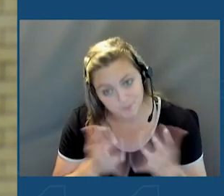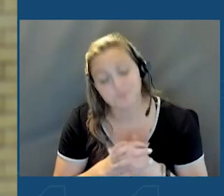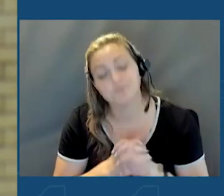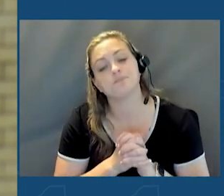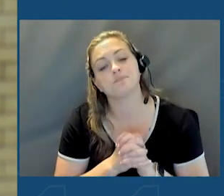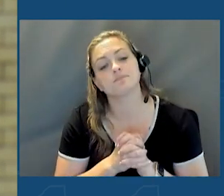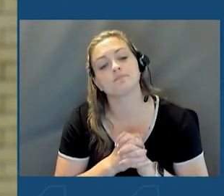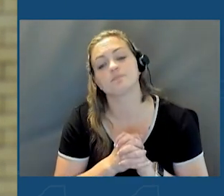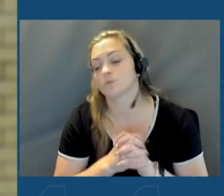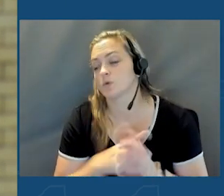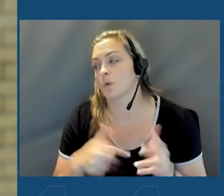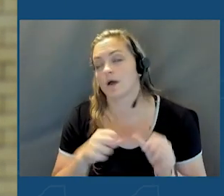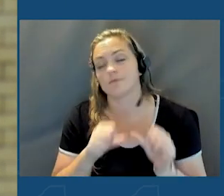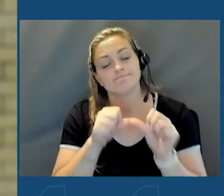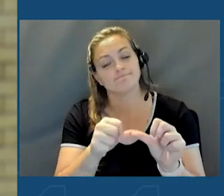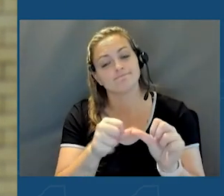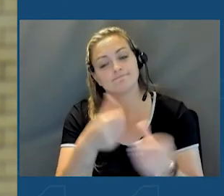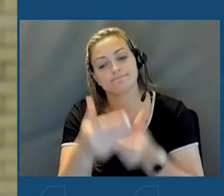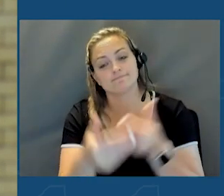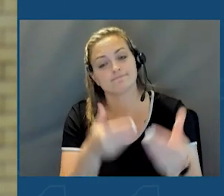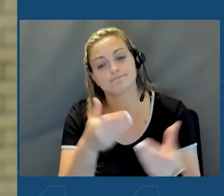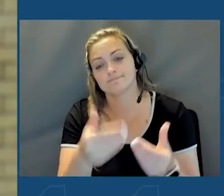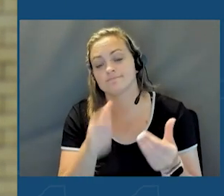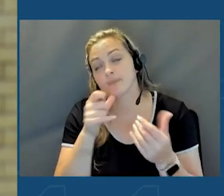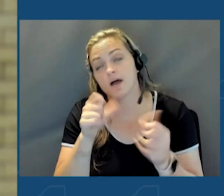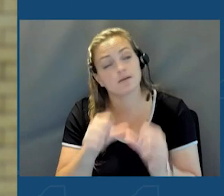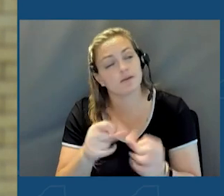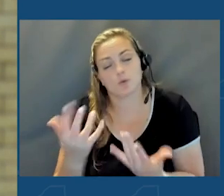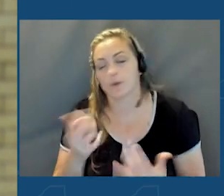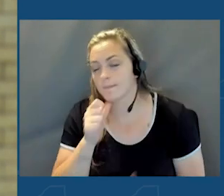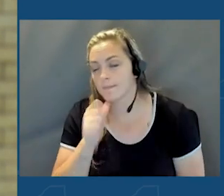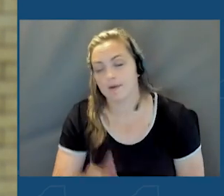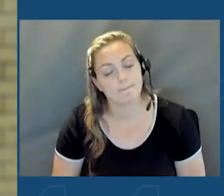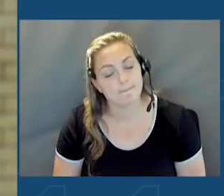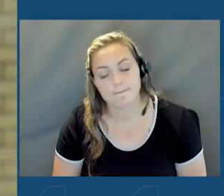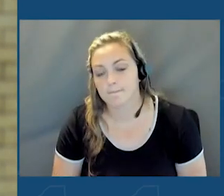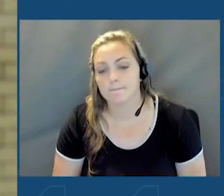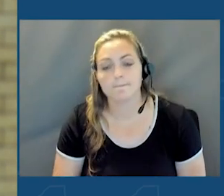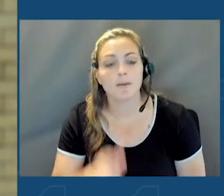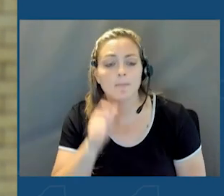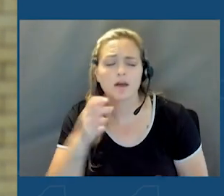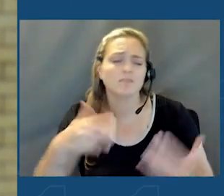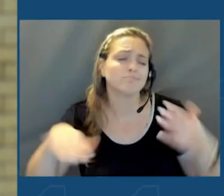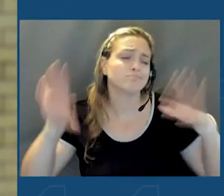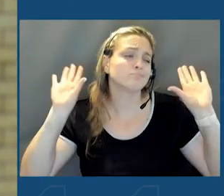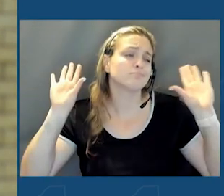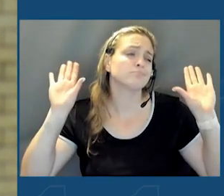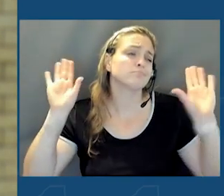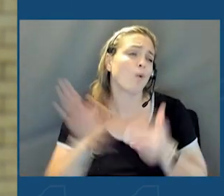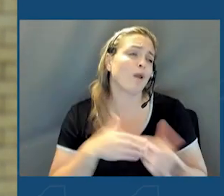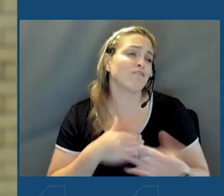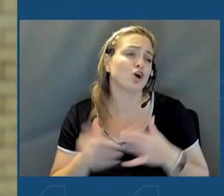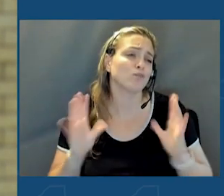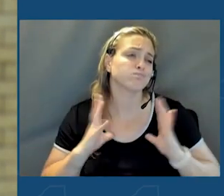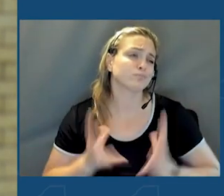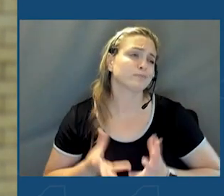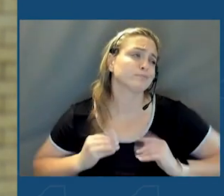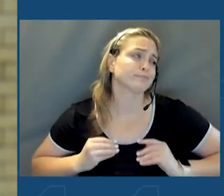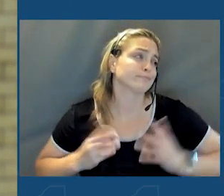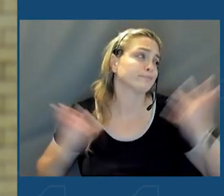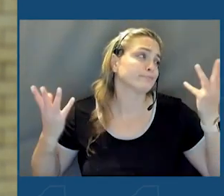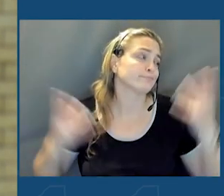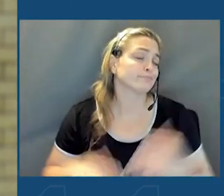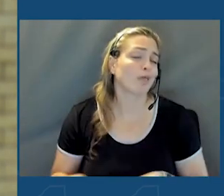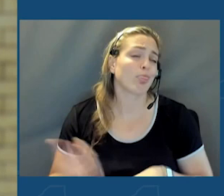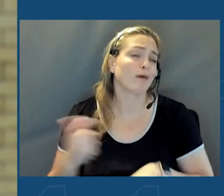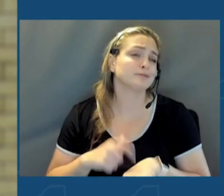moving forward. I'm not waiting any longer. I'm not the type to throw up my hand and say, okay, we didn't get everything we wanted last time. We'll